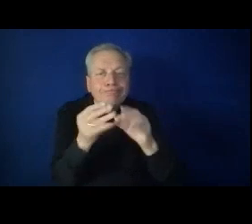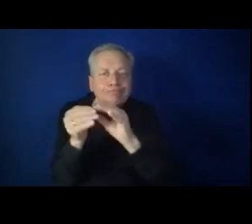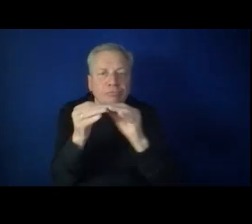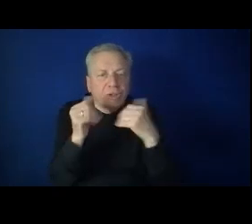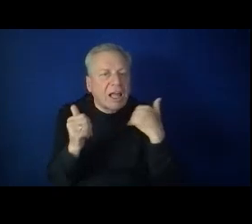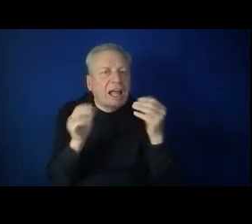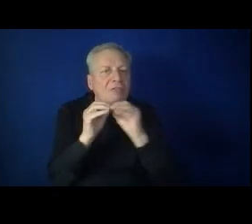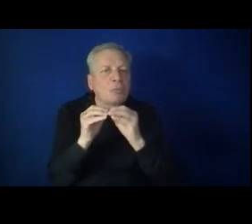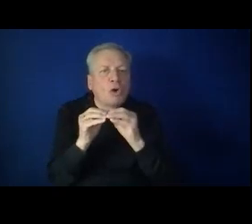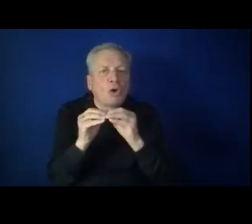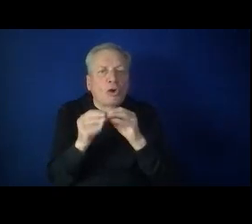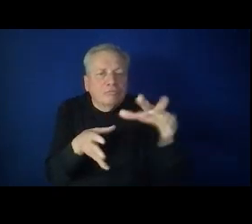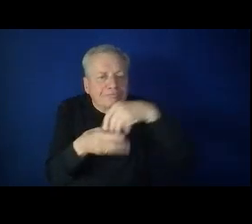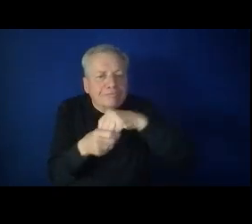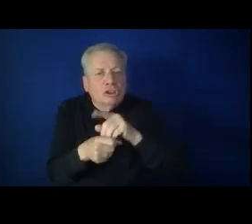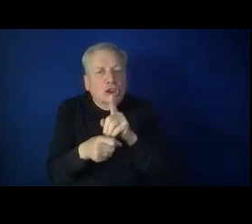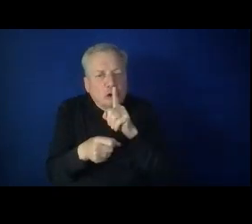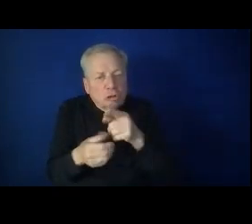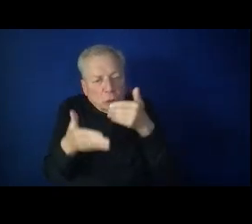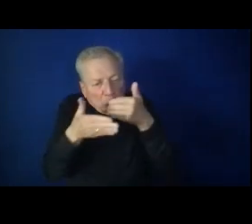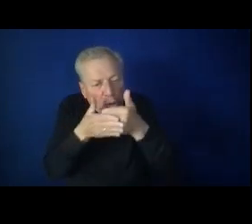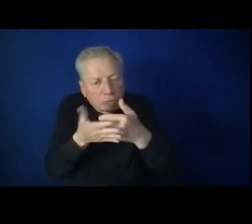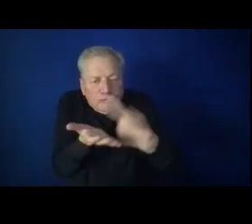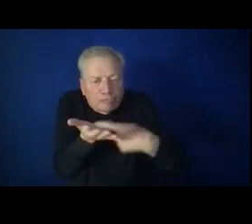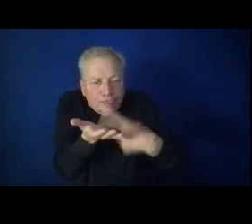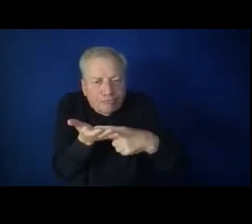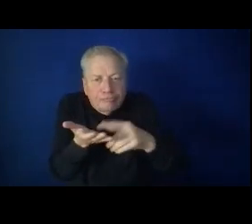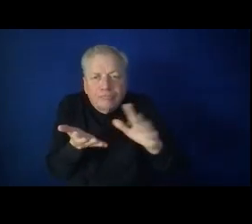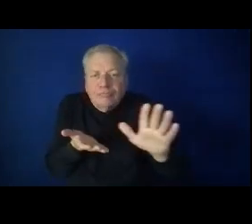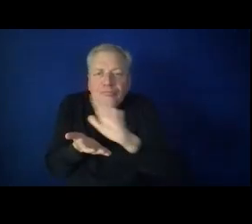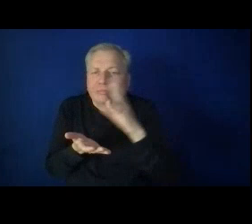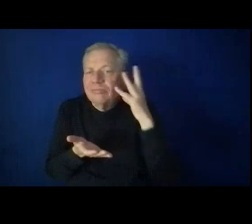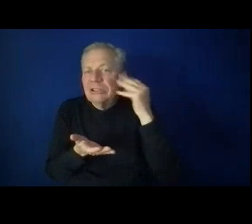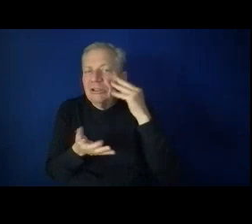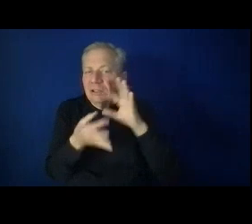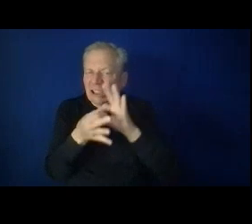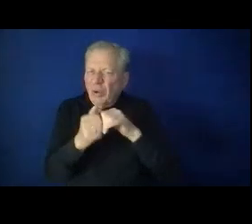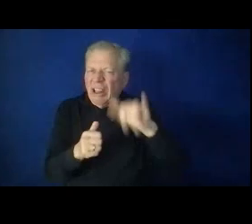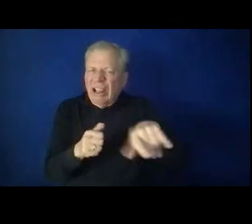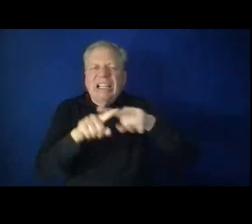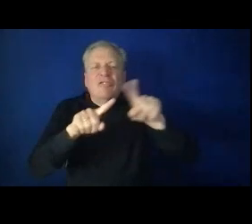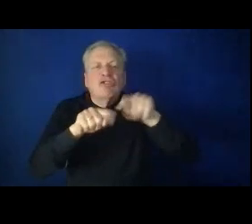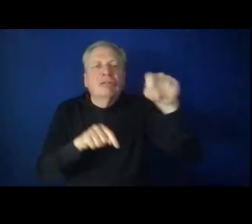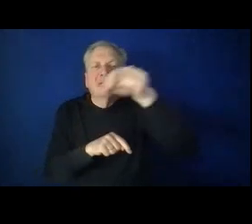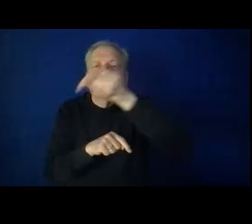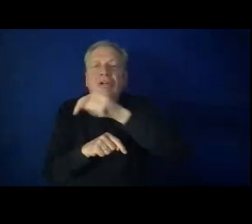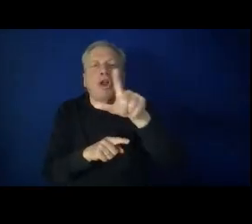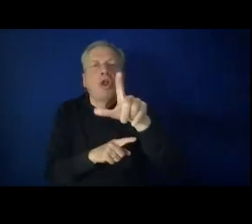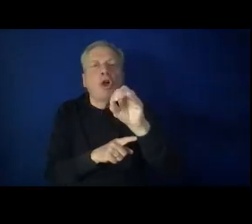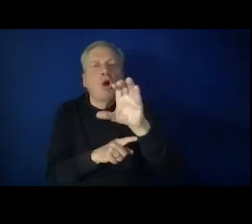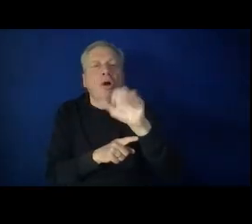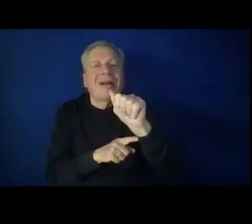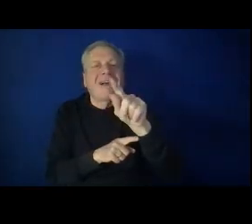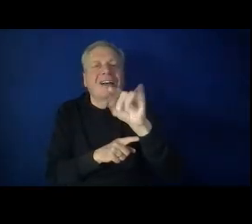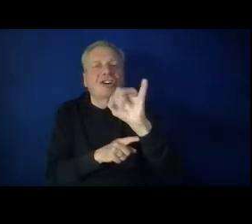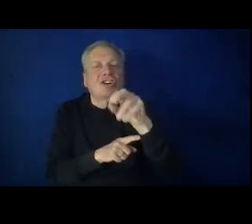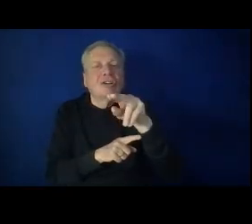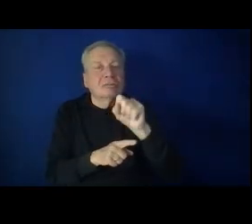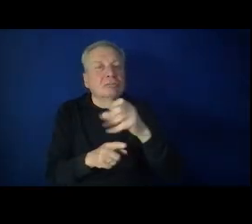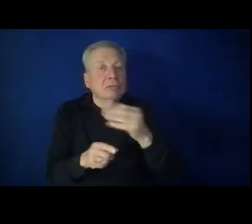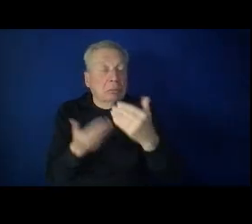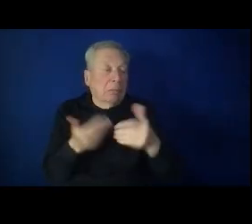more intimate kind of experience with some of these locations. We do have a team, and maybe Mark can